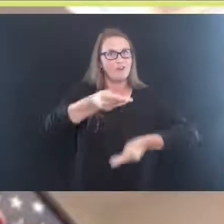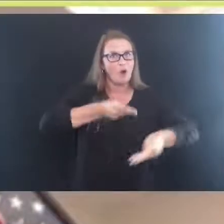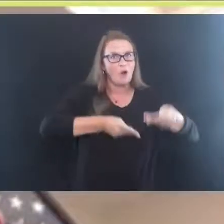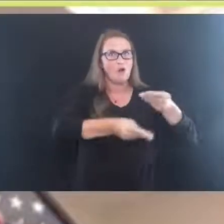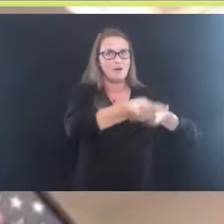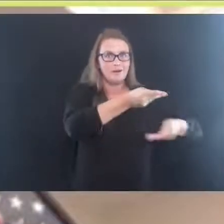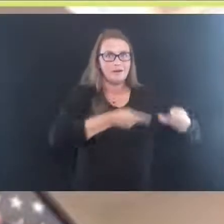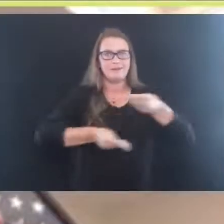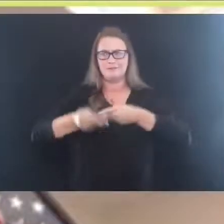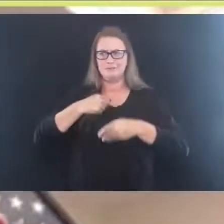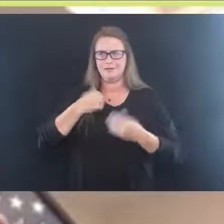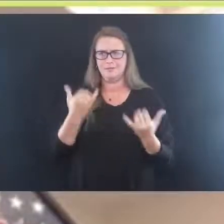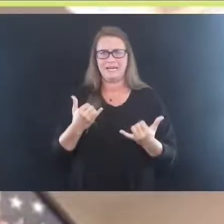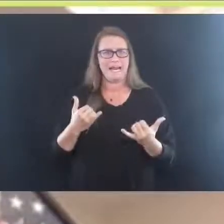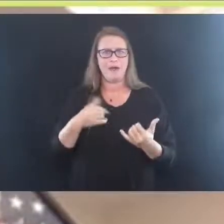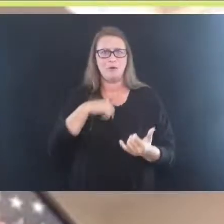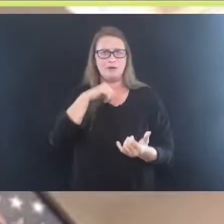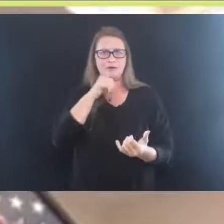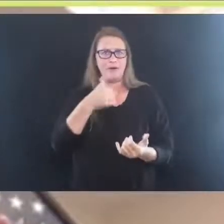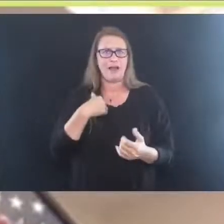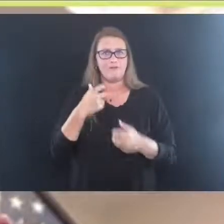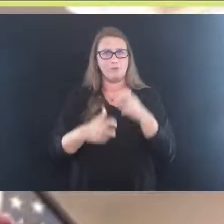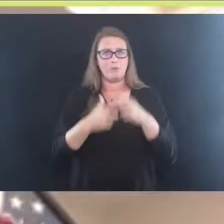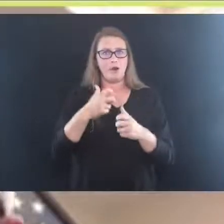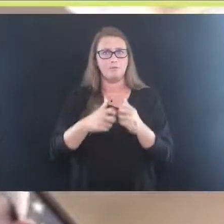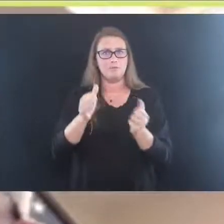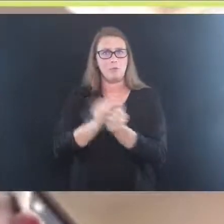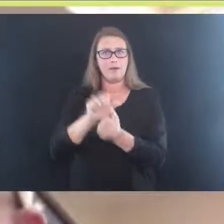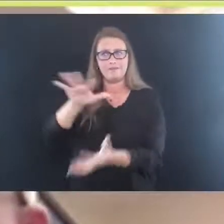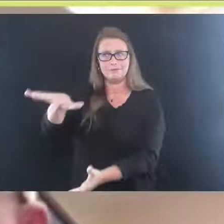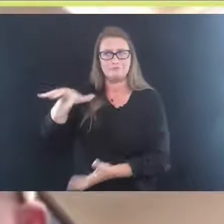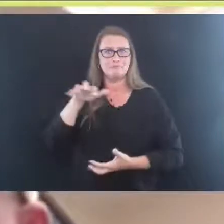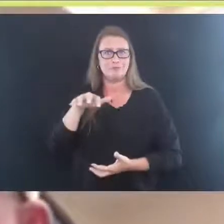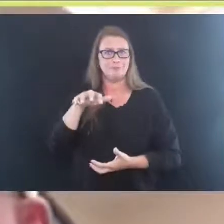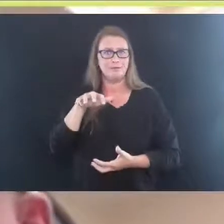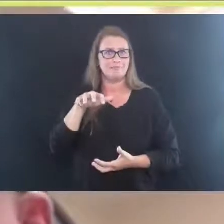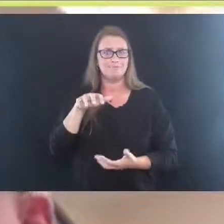any supply chain issues in West Virginia right now.